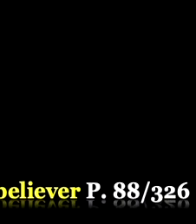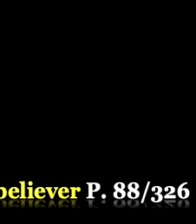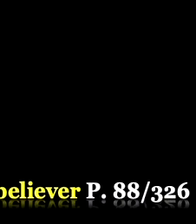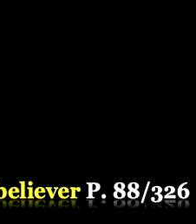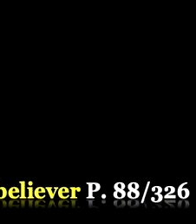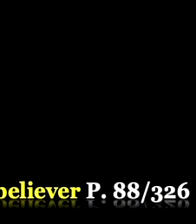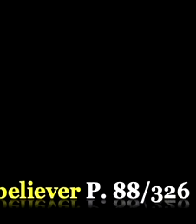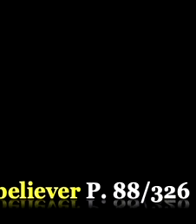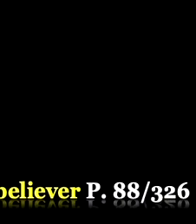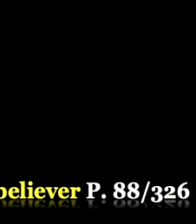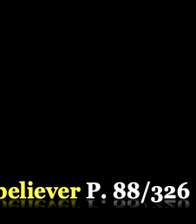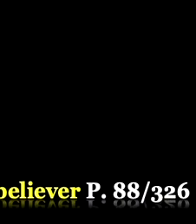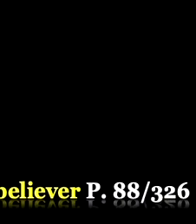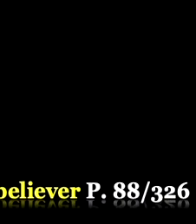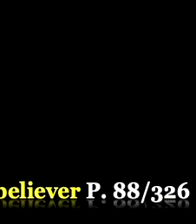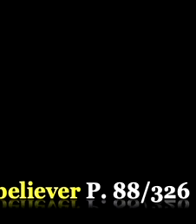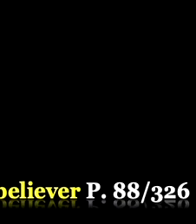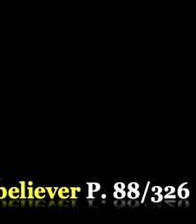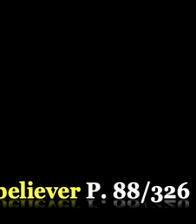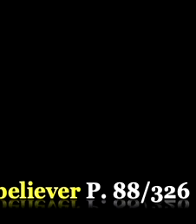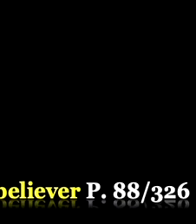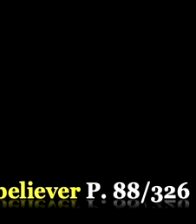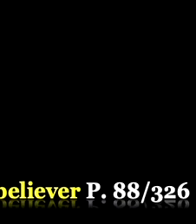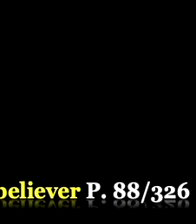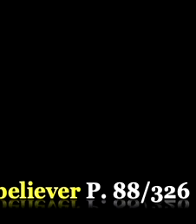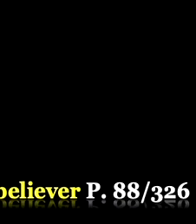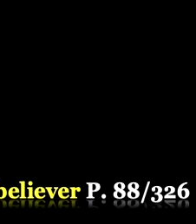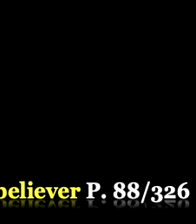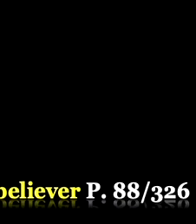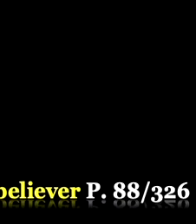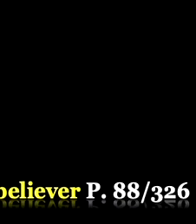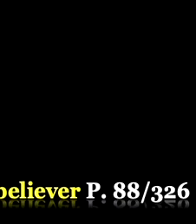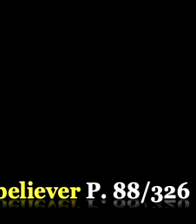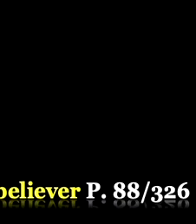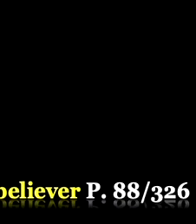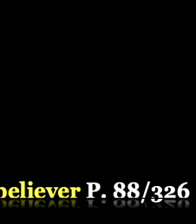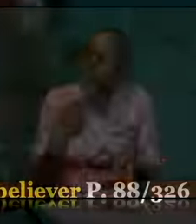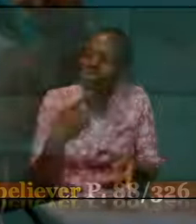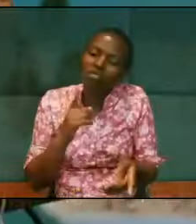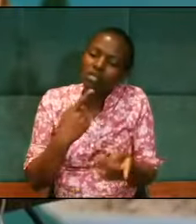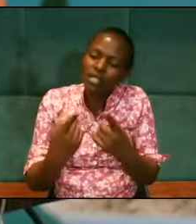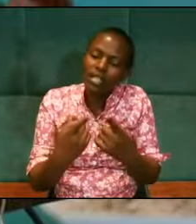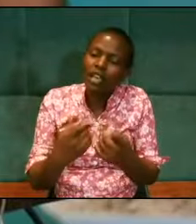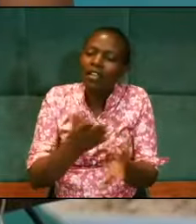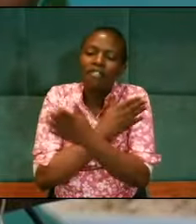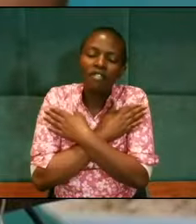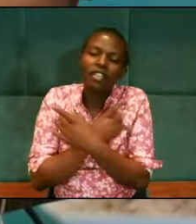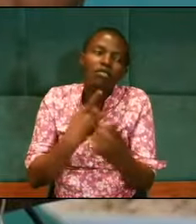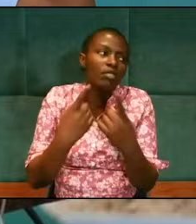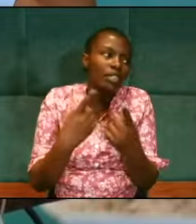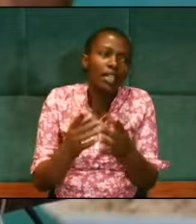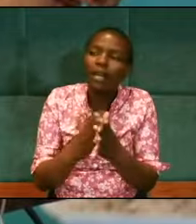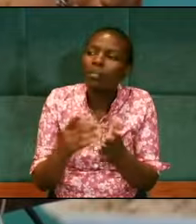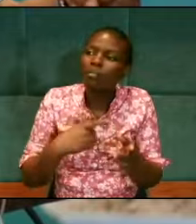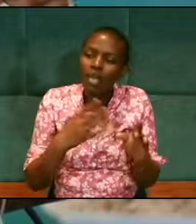and kindred and the servants of God. Pastors will say, elders will say, friends will say, I want